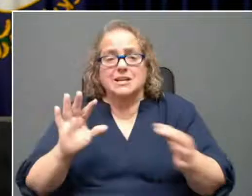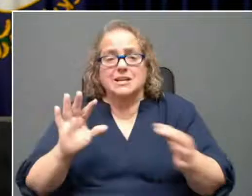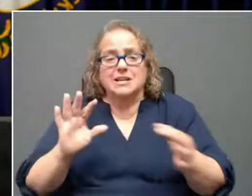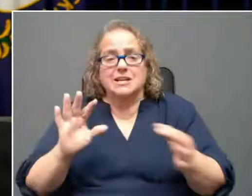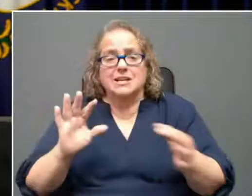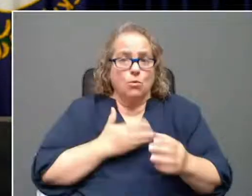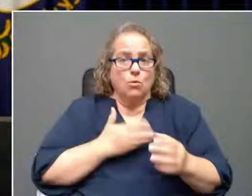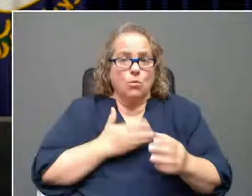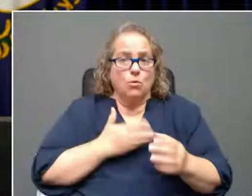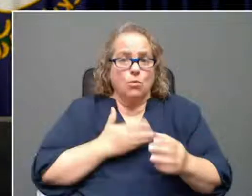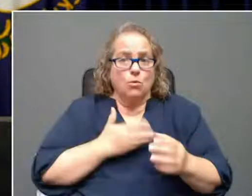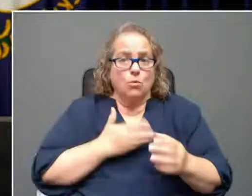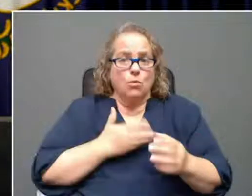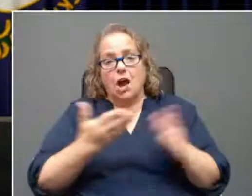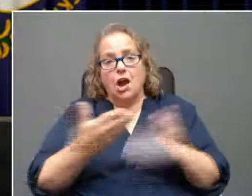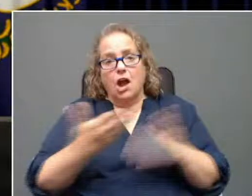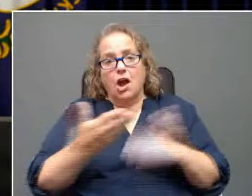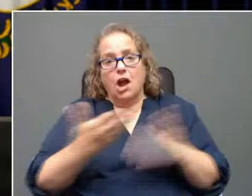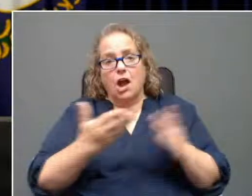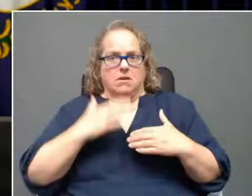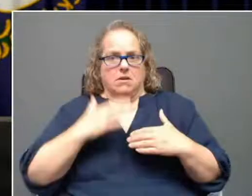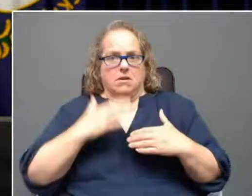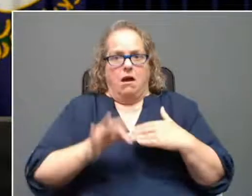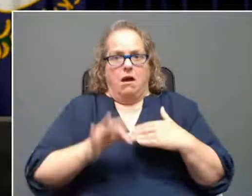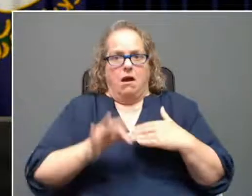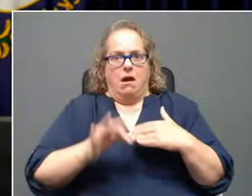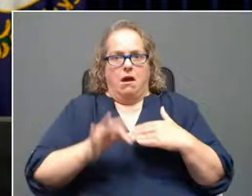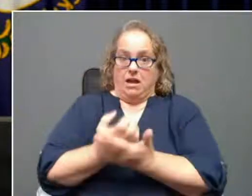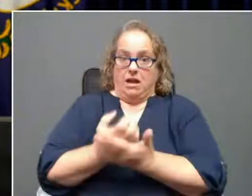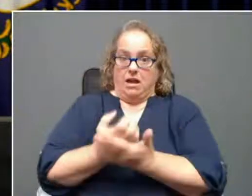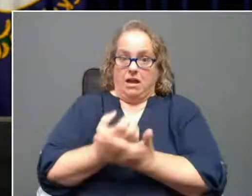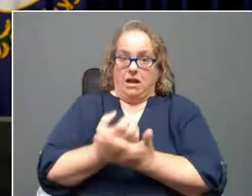Carries the lifeblood of our commerce and supports.